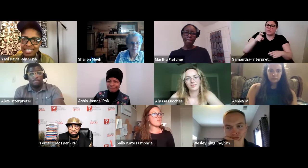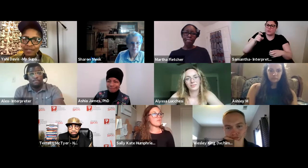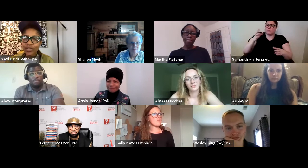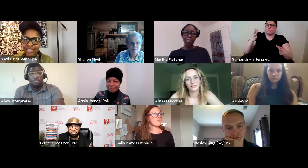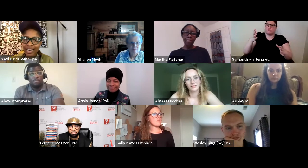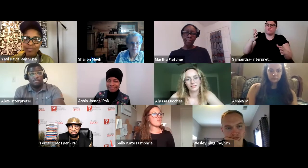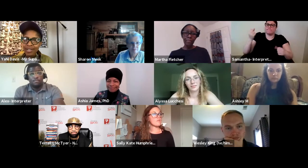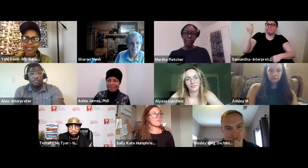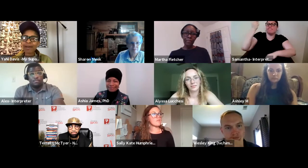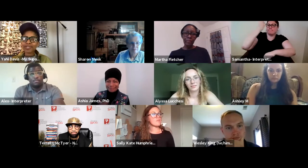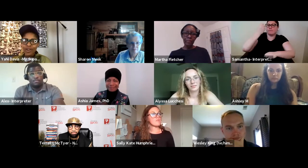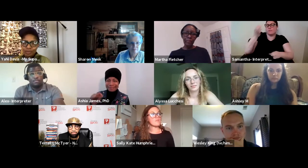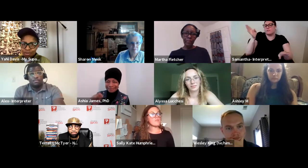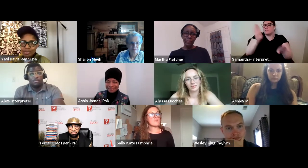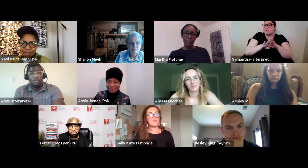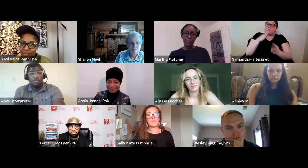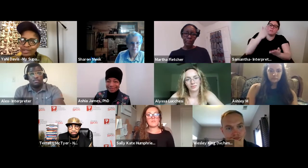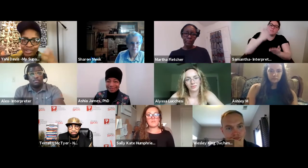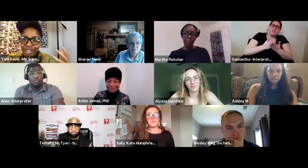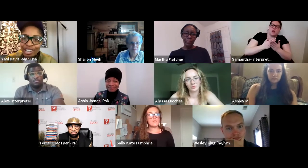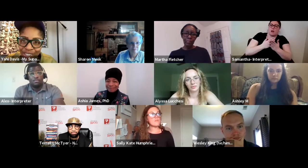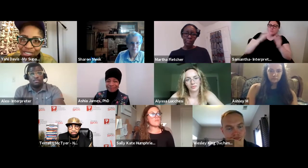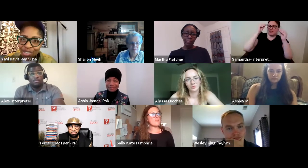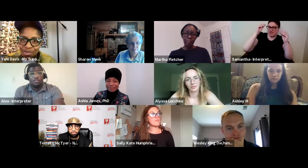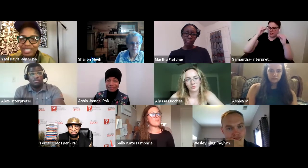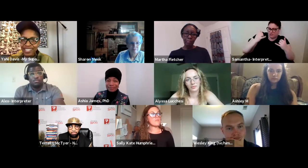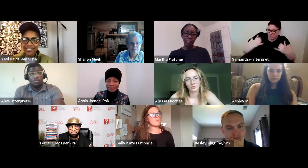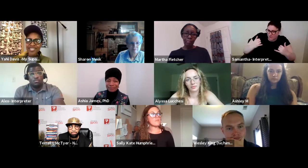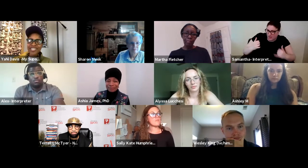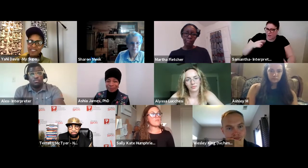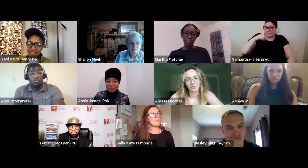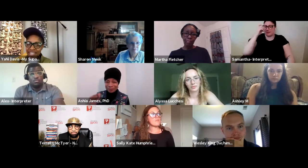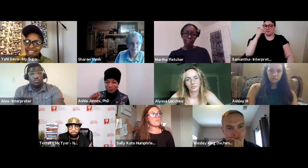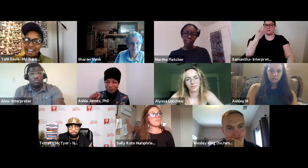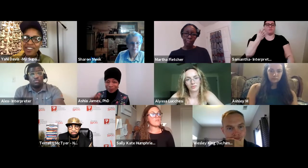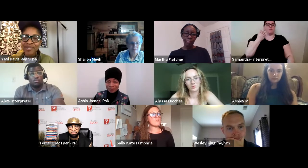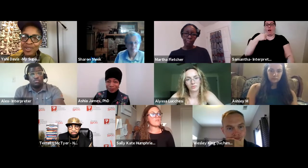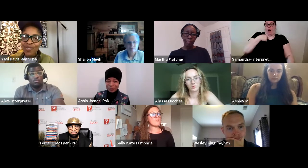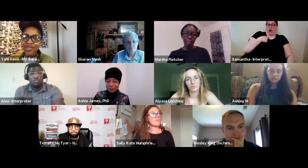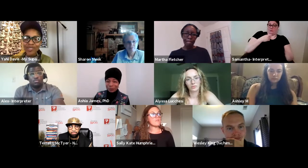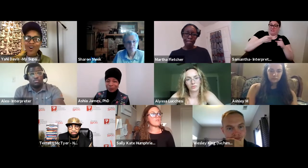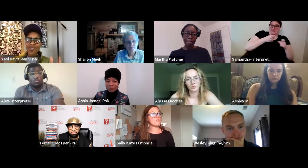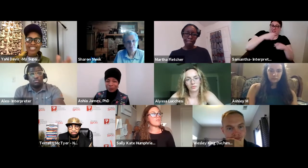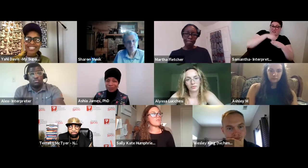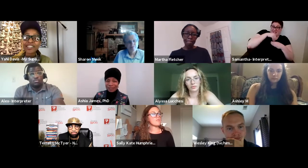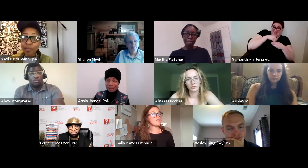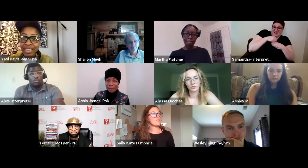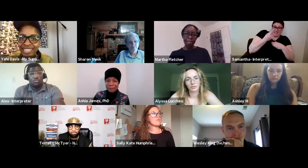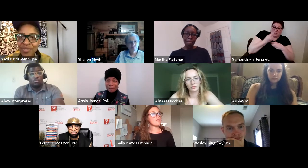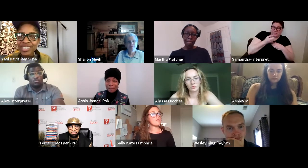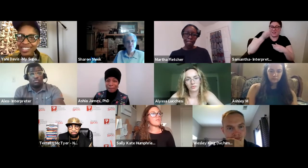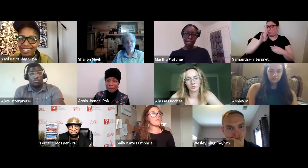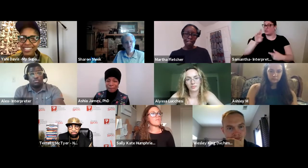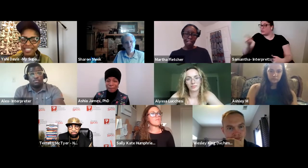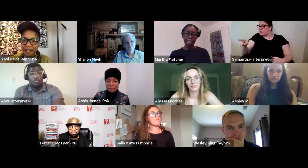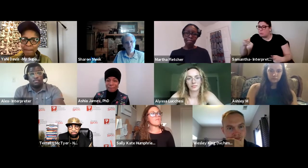our lesson for the day because I was going through something, or, you were dealing with something. And so we've always done the best